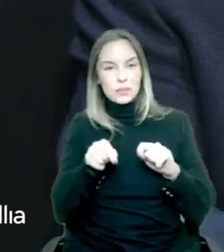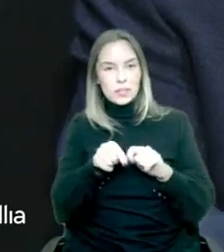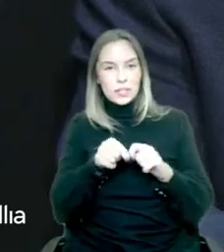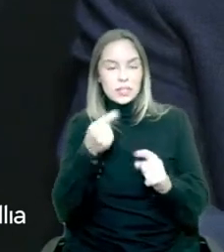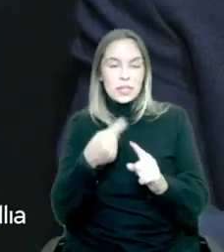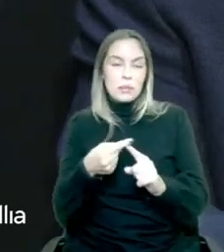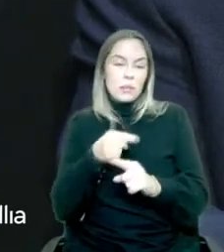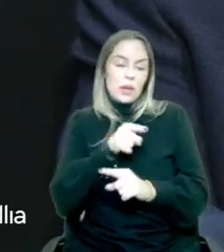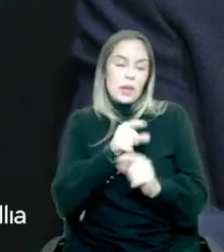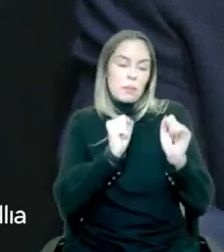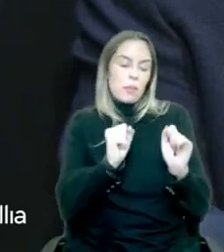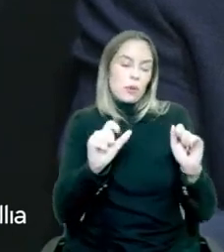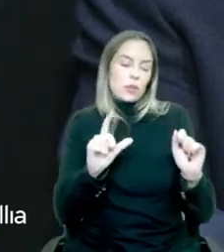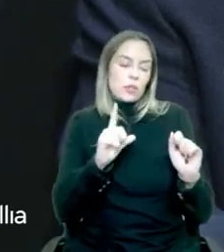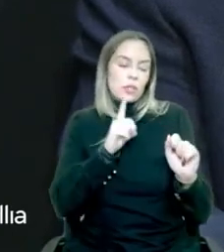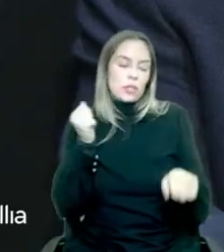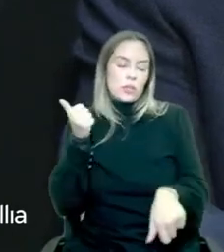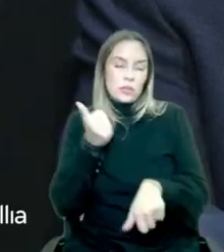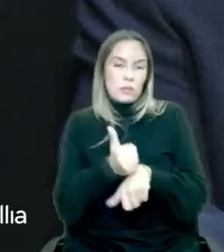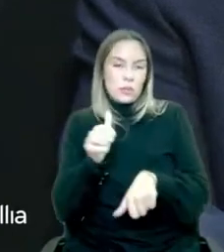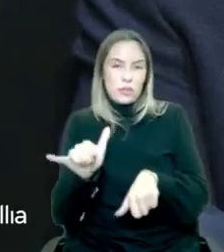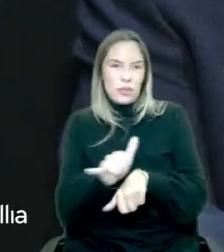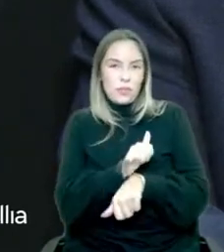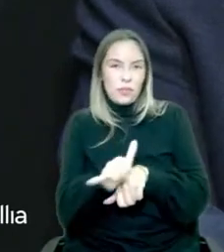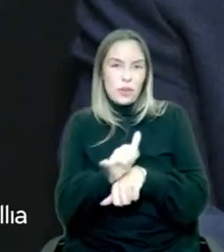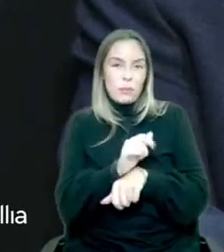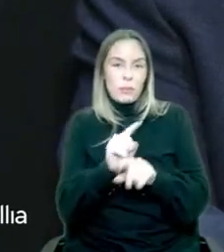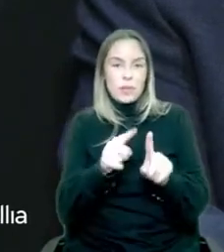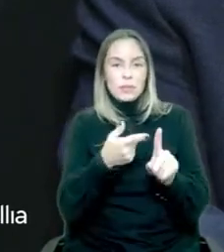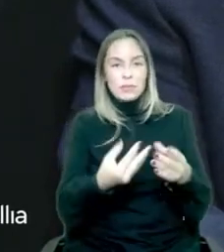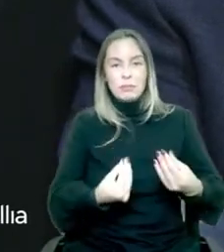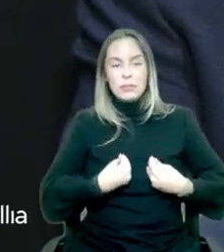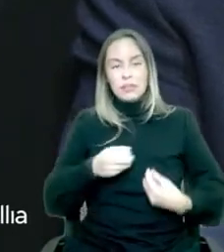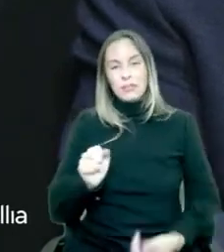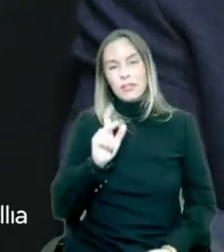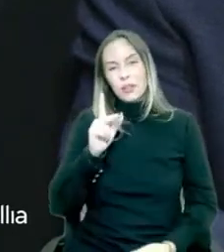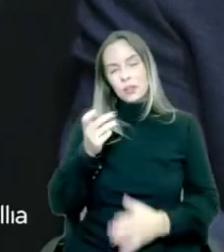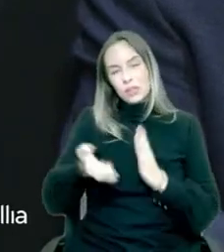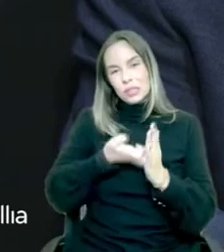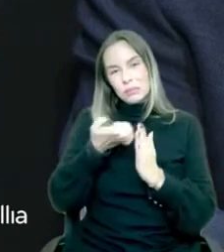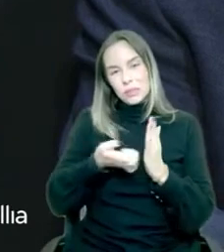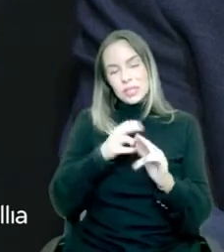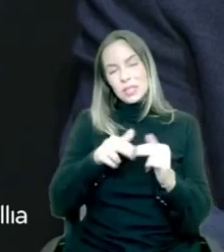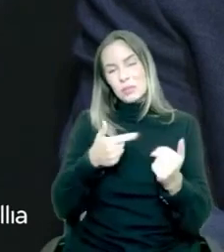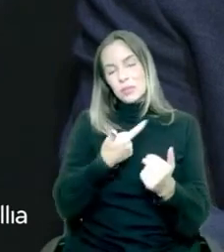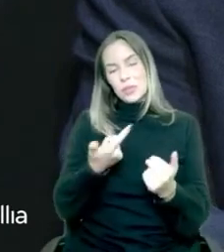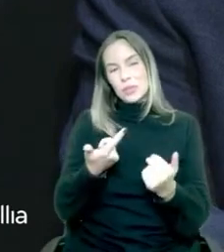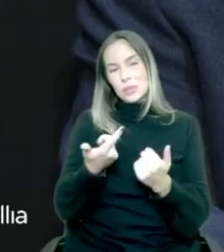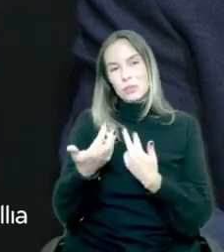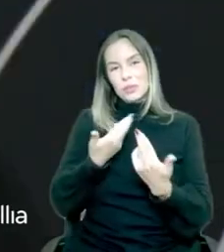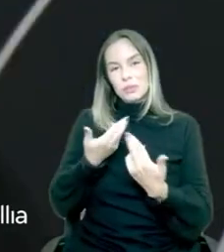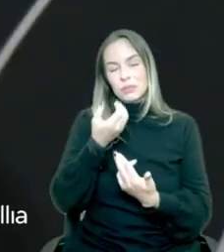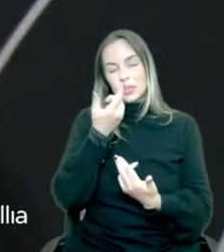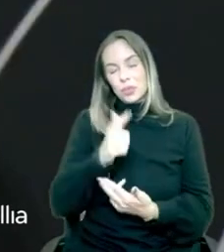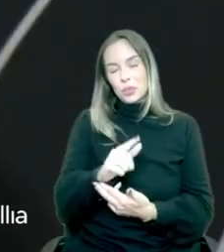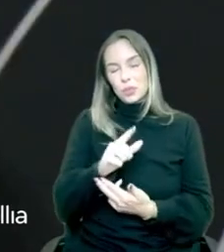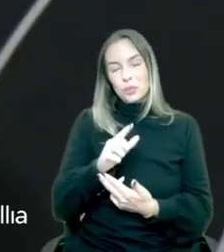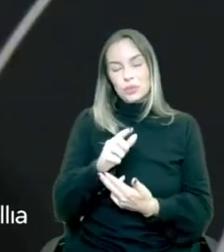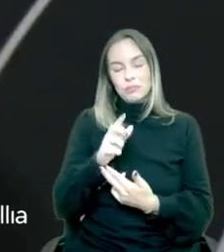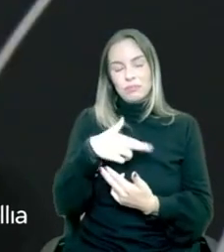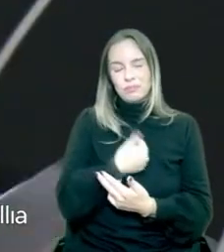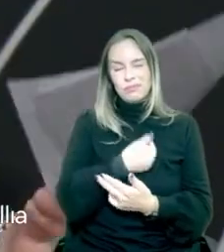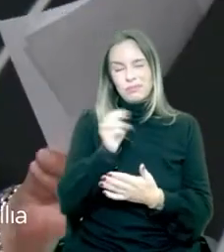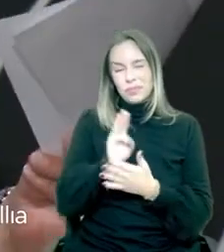it, but if it doesn't create value for the company, then it's not really a whole lot of good. So that's been our approach so far. Definitely agree. Thank